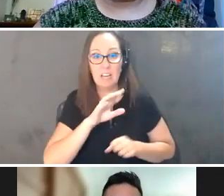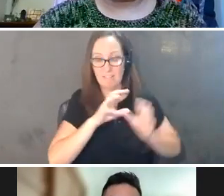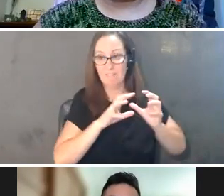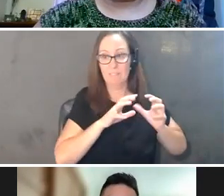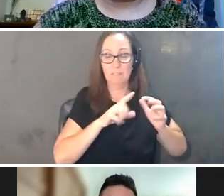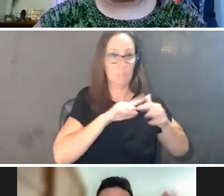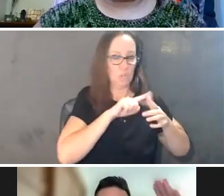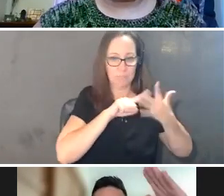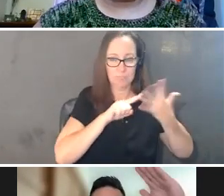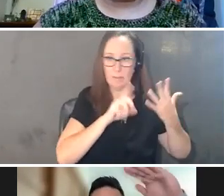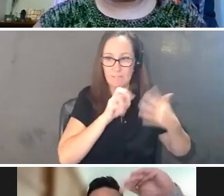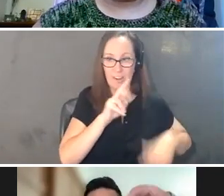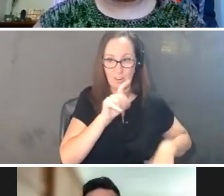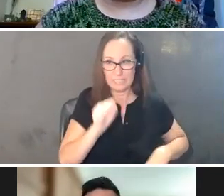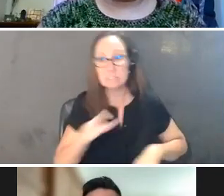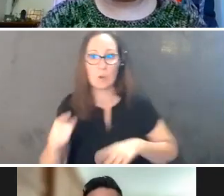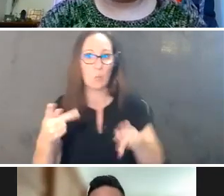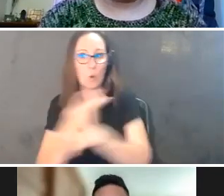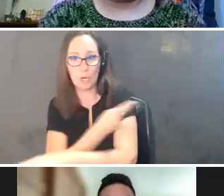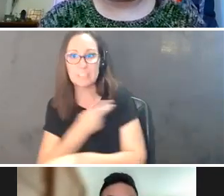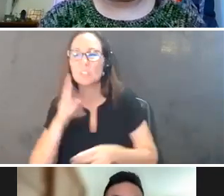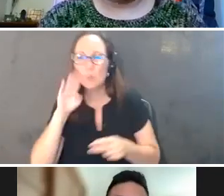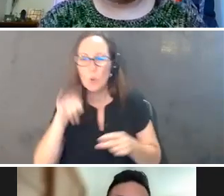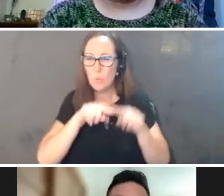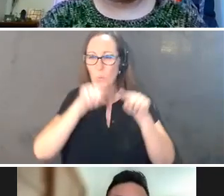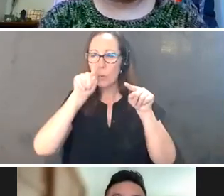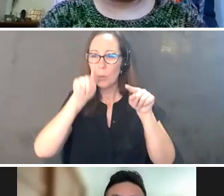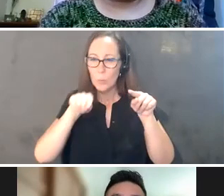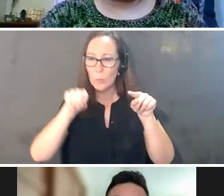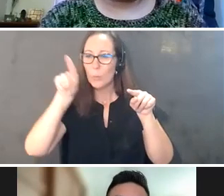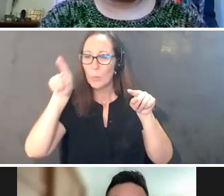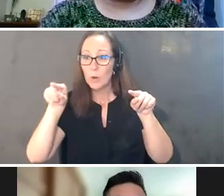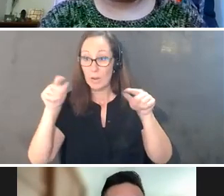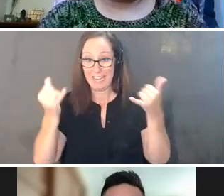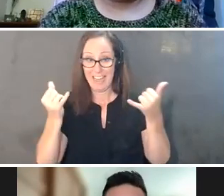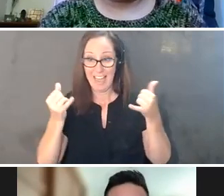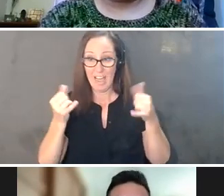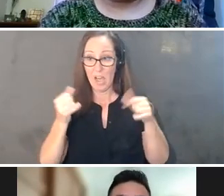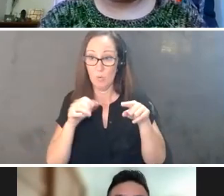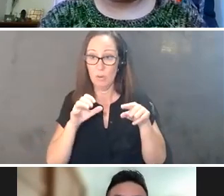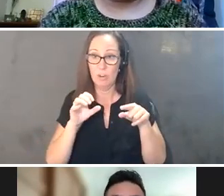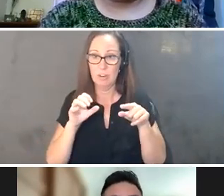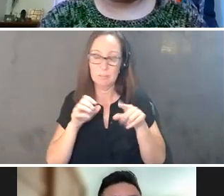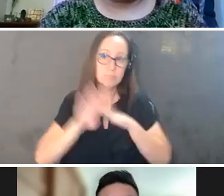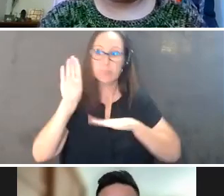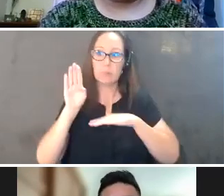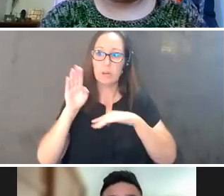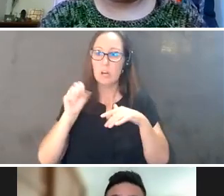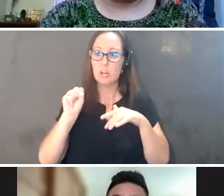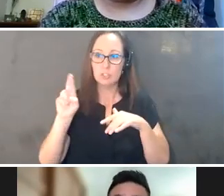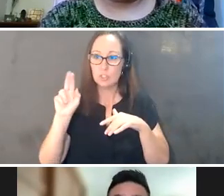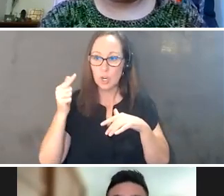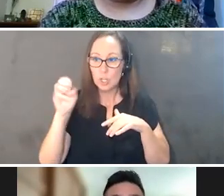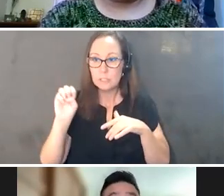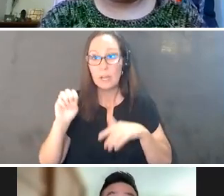graphs before and they kind of go up like this and down like this, right? Well, if you look at the current surges, let's take Florida, for example, or Louisiana